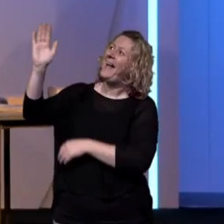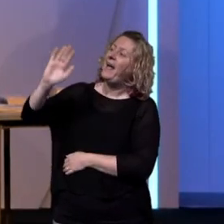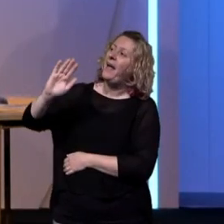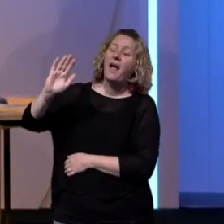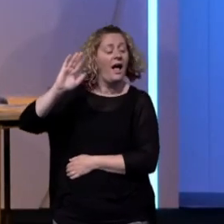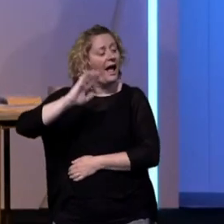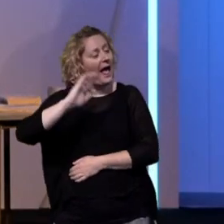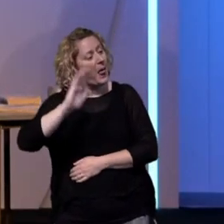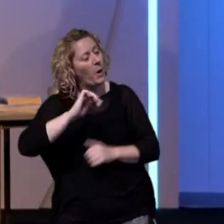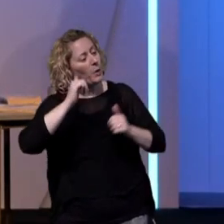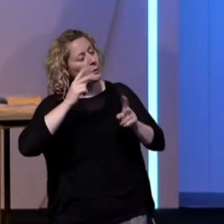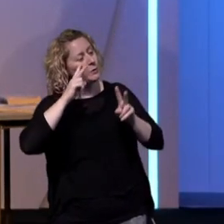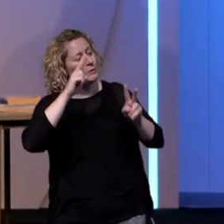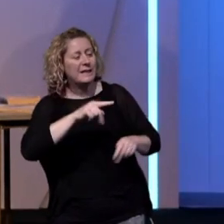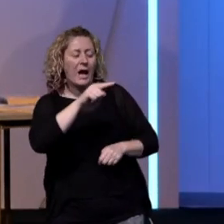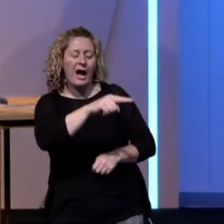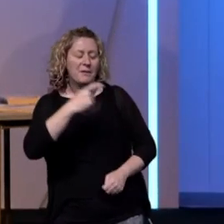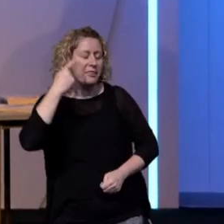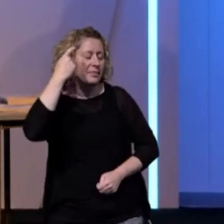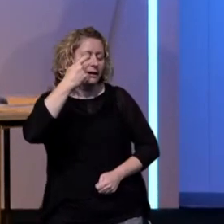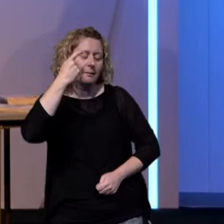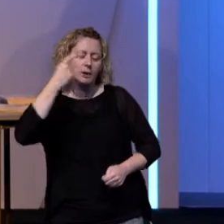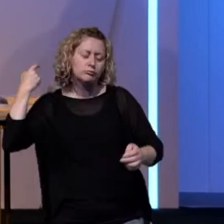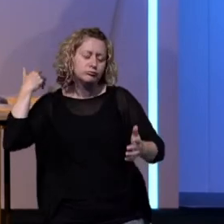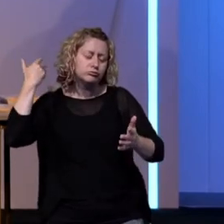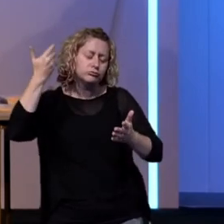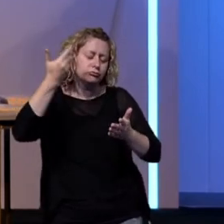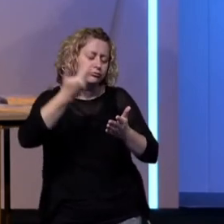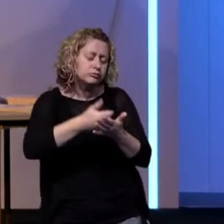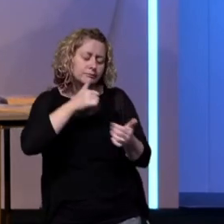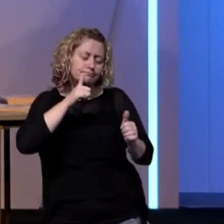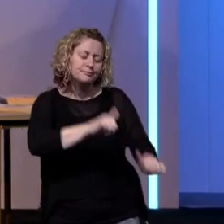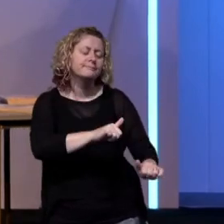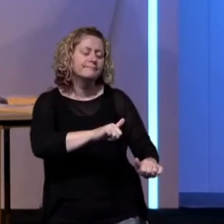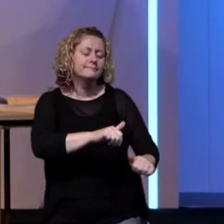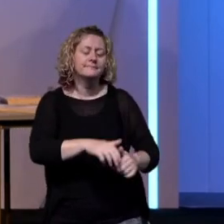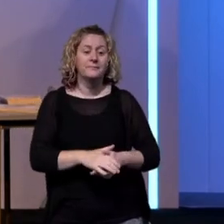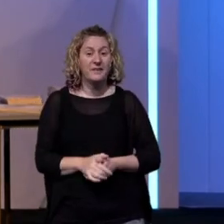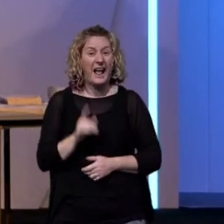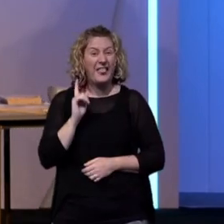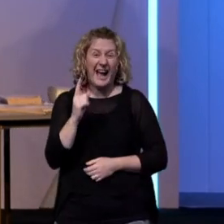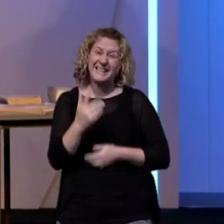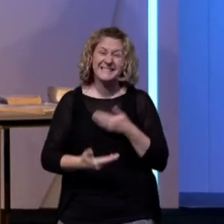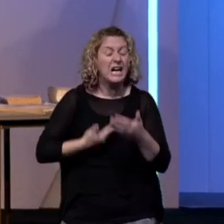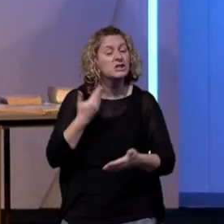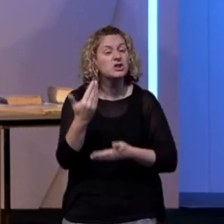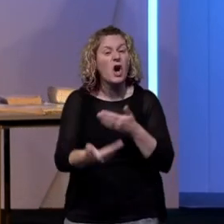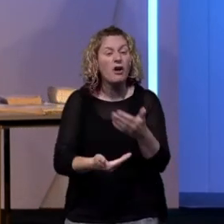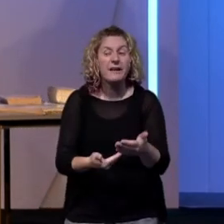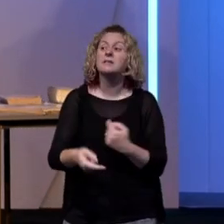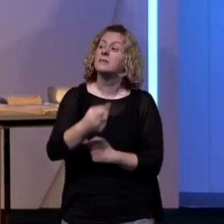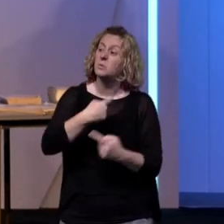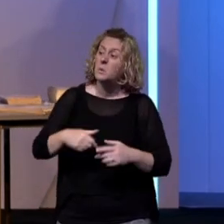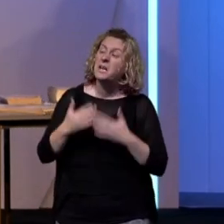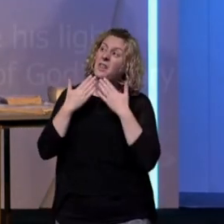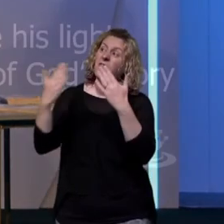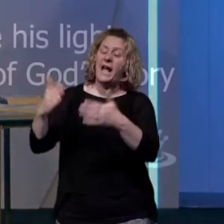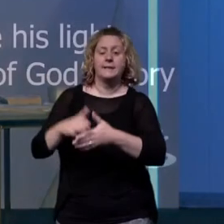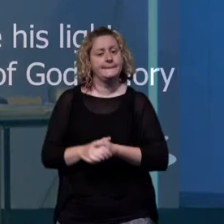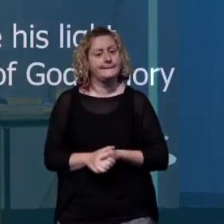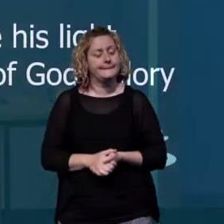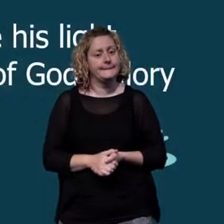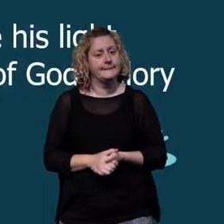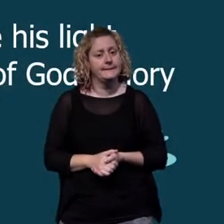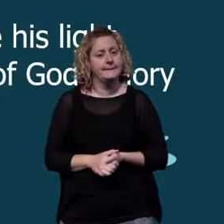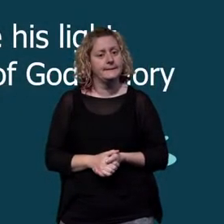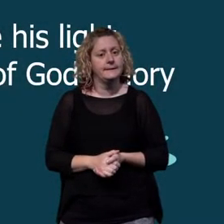That's the story we're in. Thanksgiving. And then as we look down, how was I converted? For God who said, let light shine out of darkness, made his